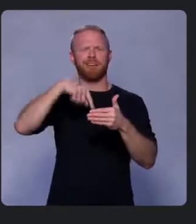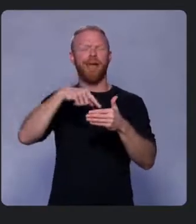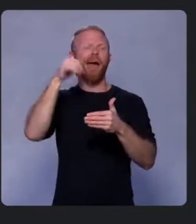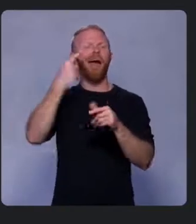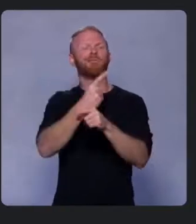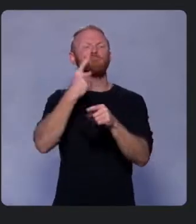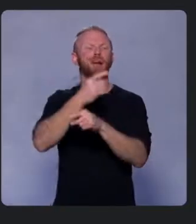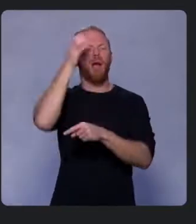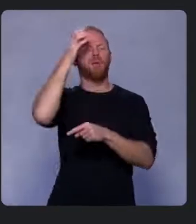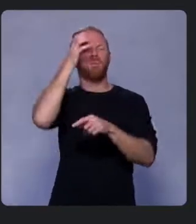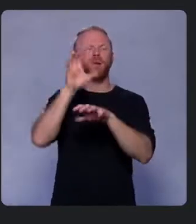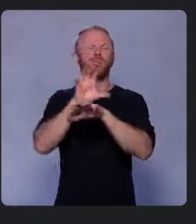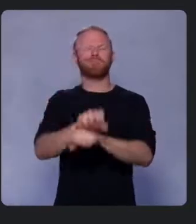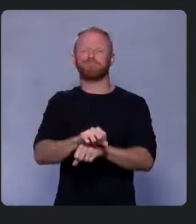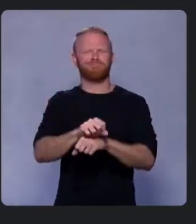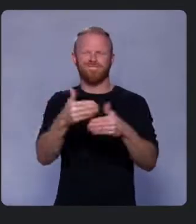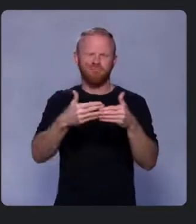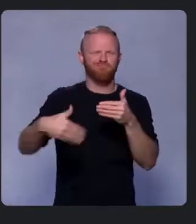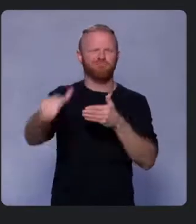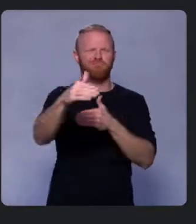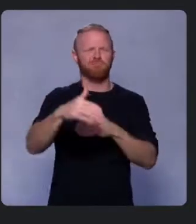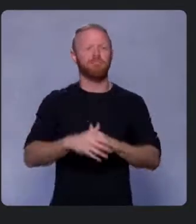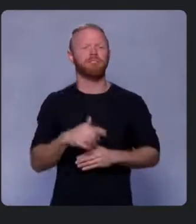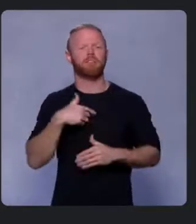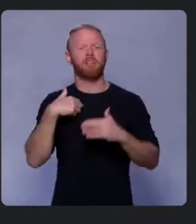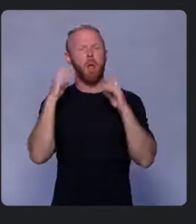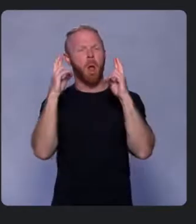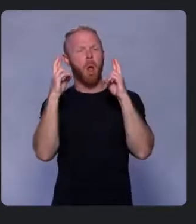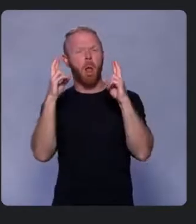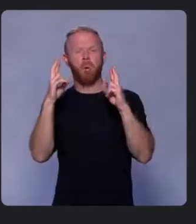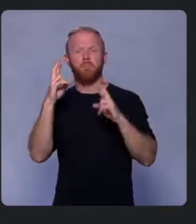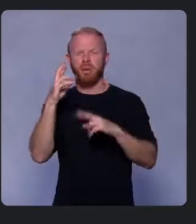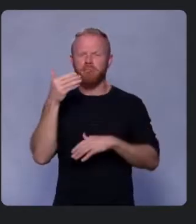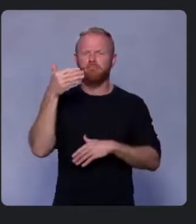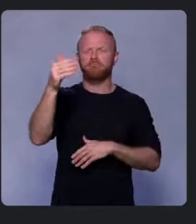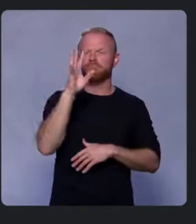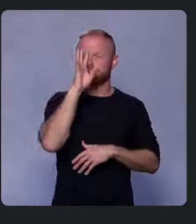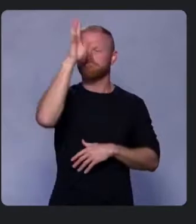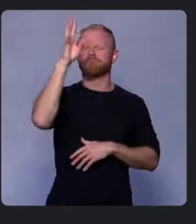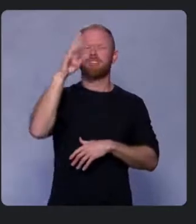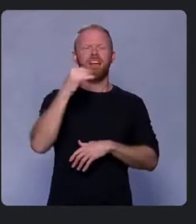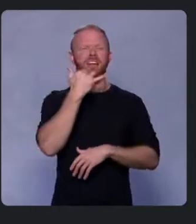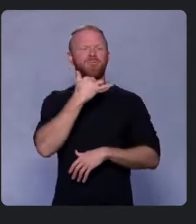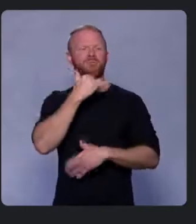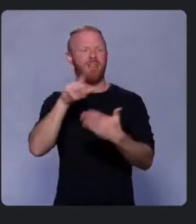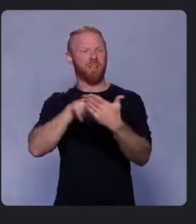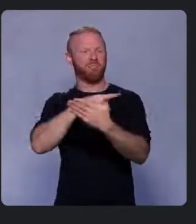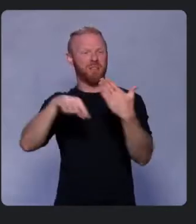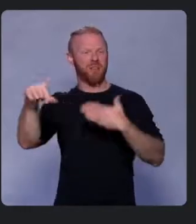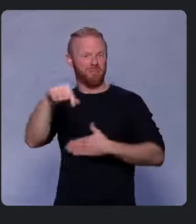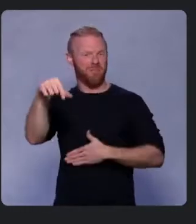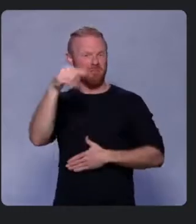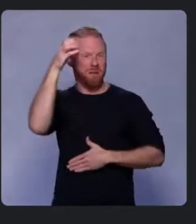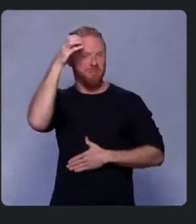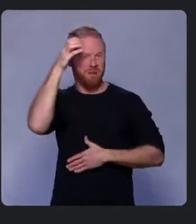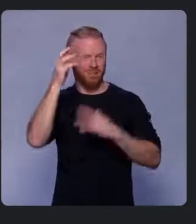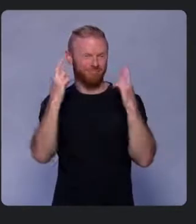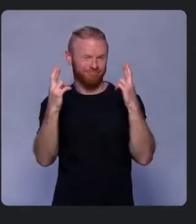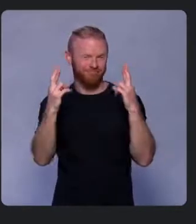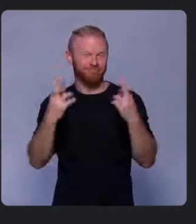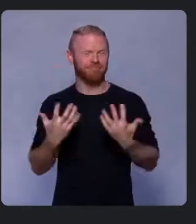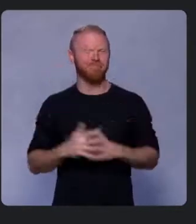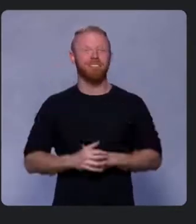computational resources. But we hope to one day create an error-corrected quantum computer. And success could